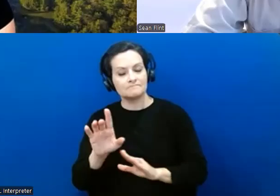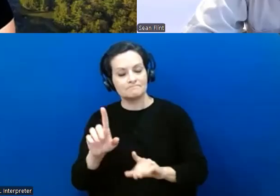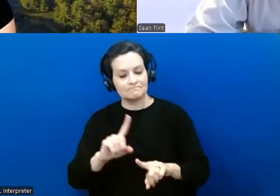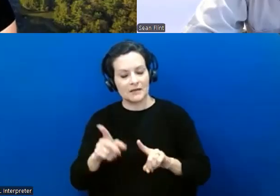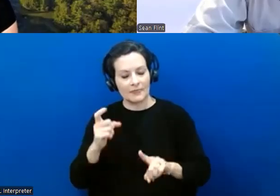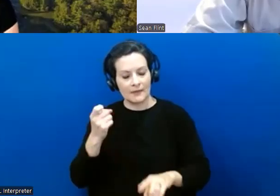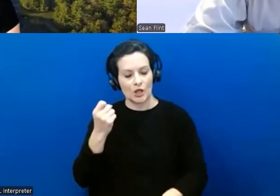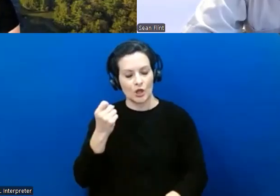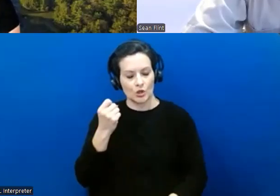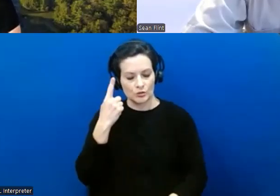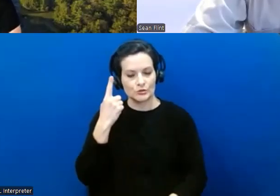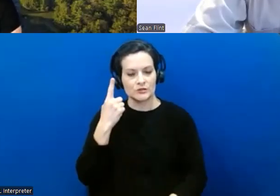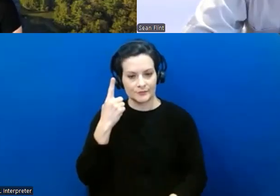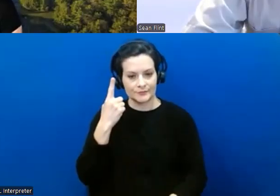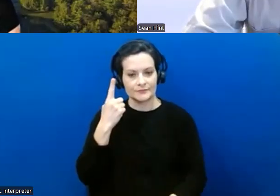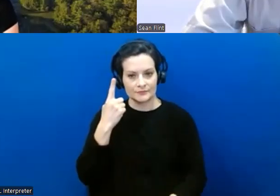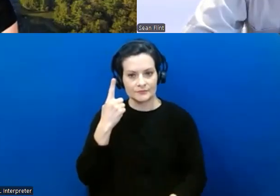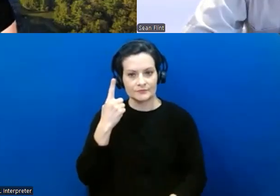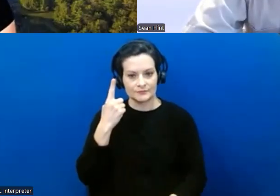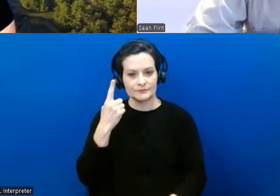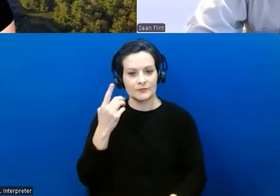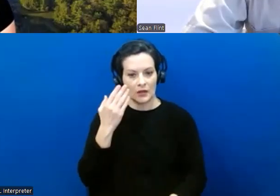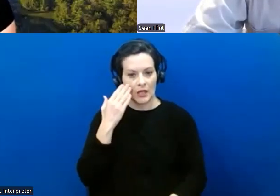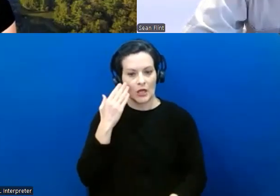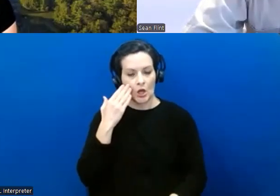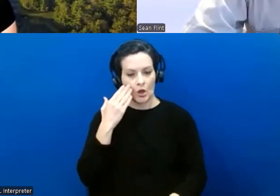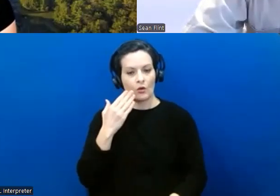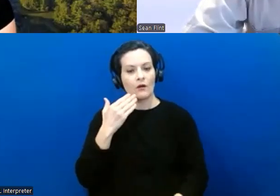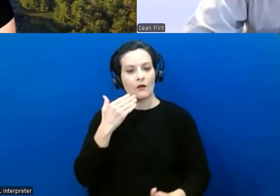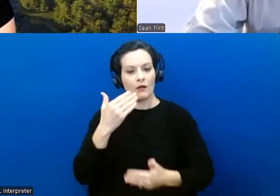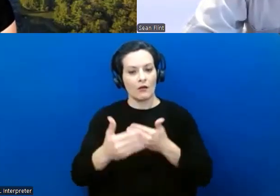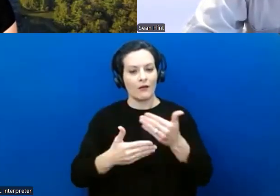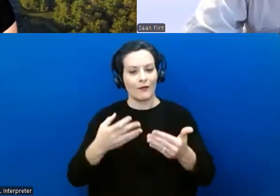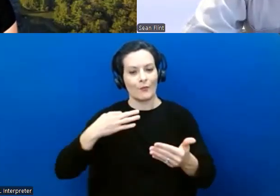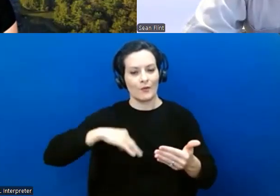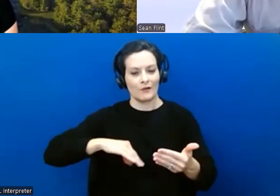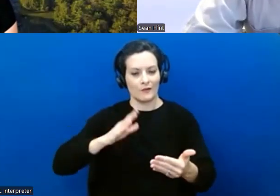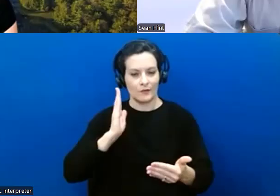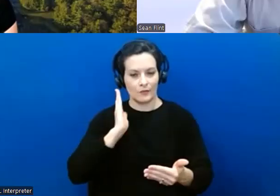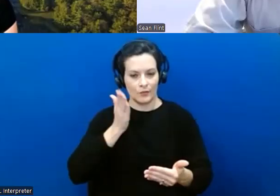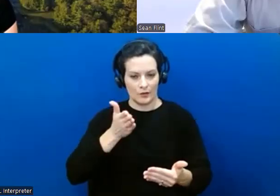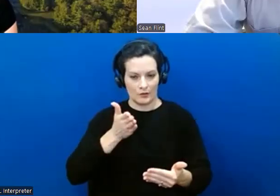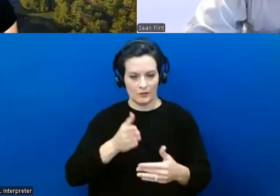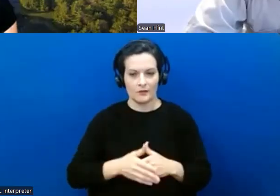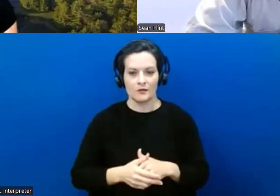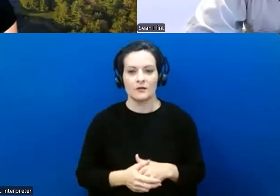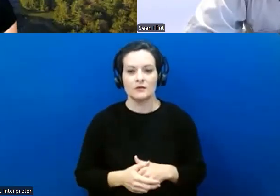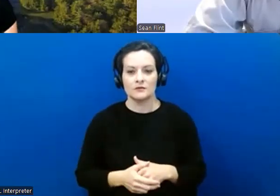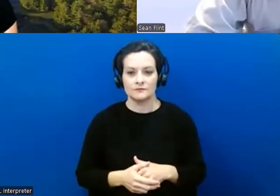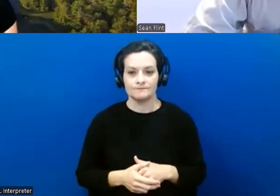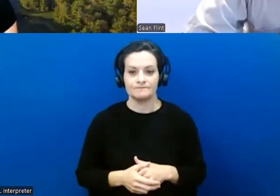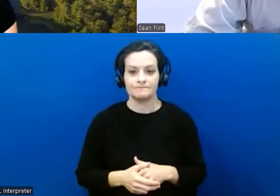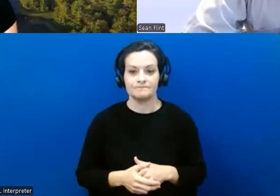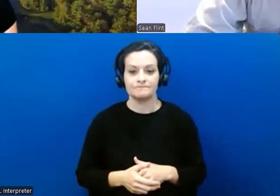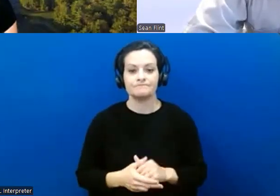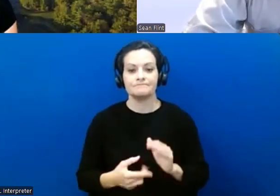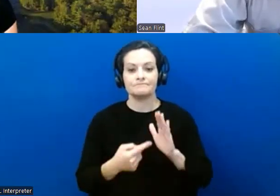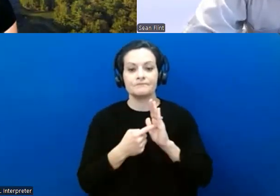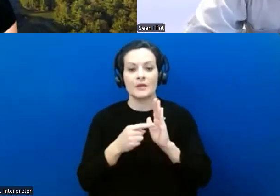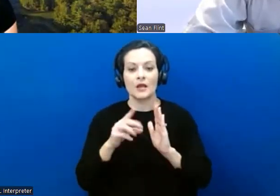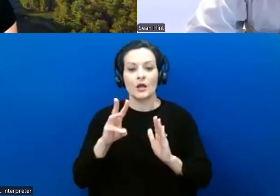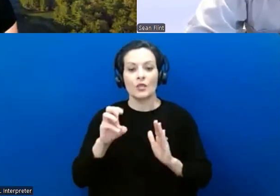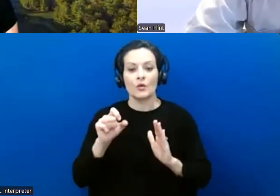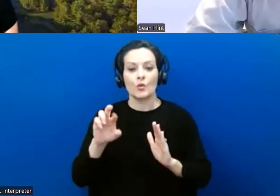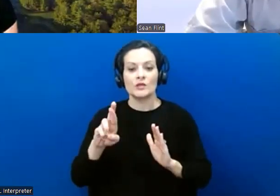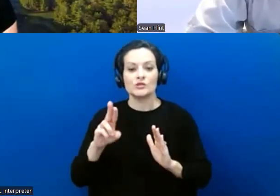understand, they get it with the long-term benefits. If they understand that Winter Hall Road, for example, is going